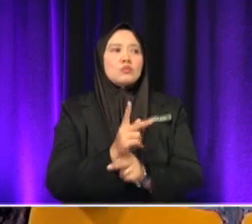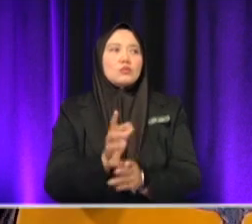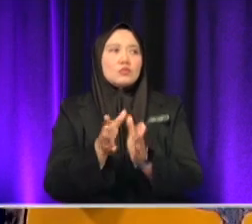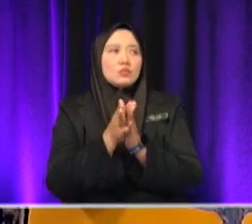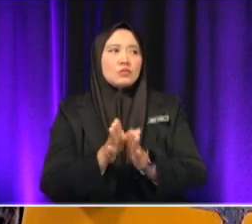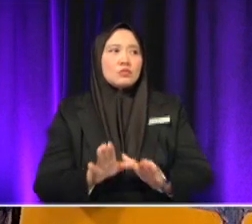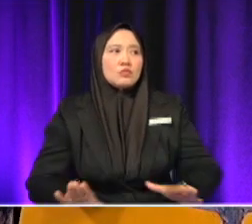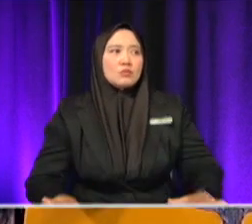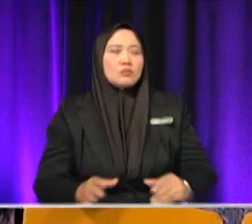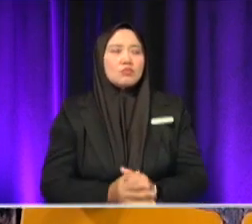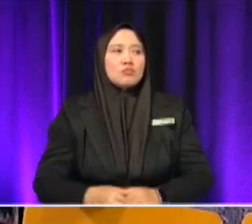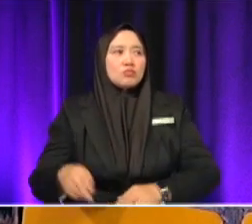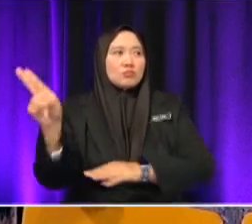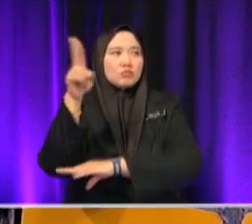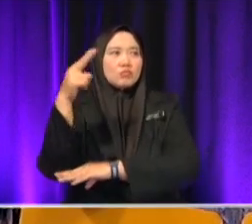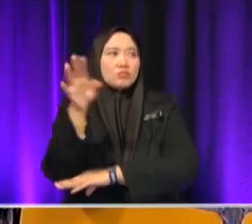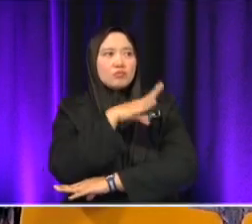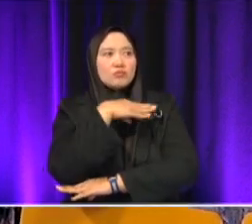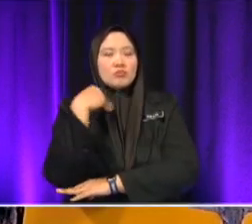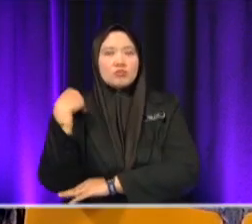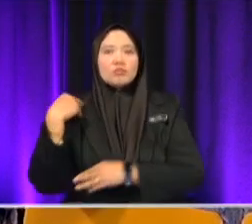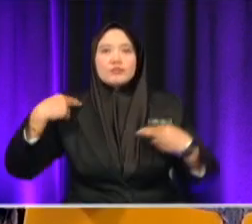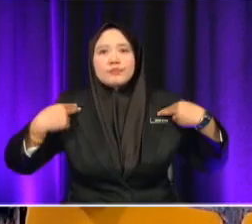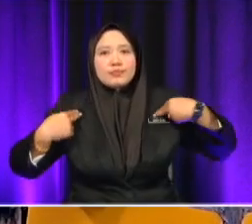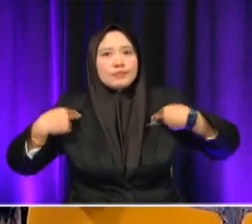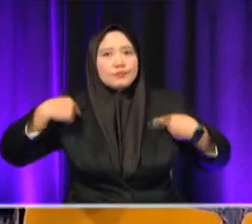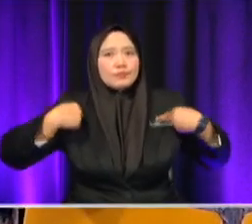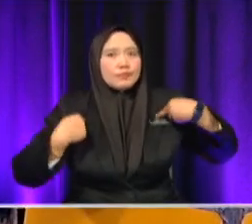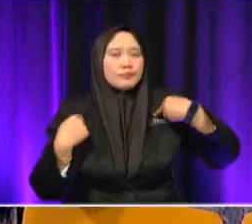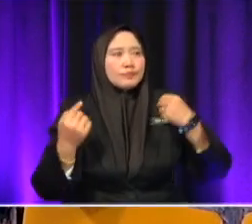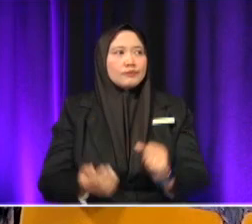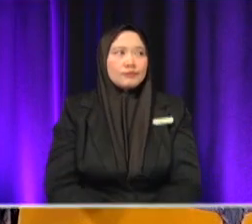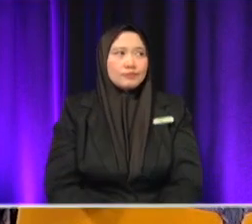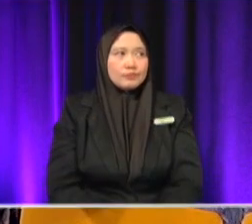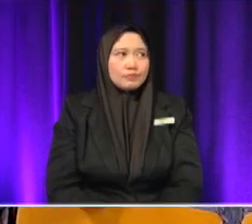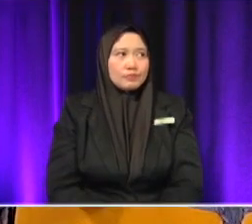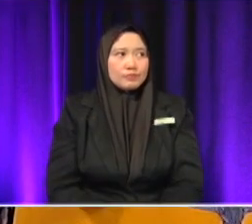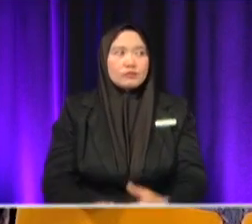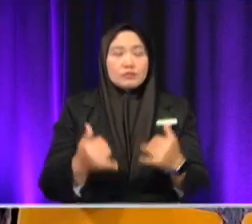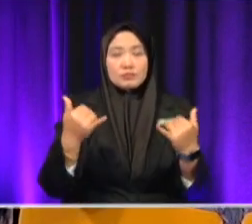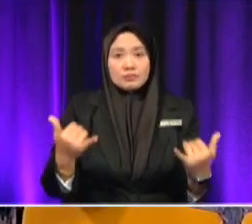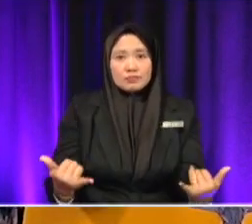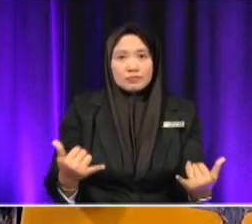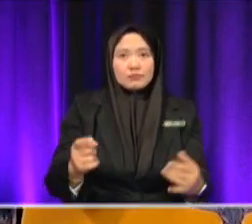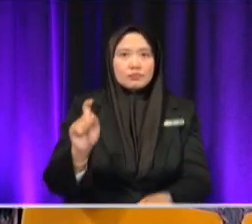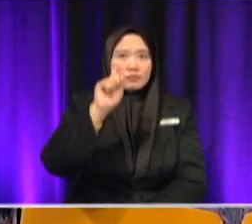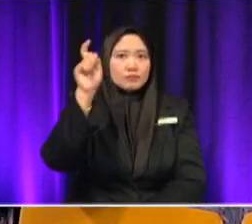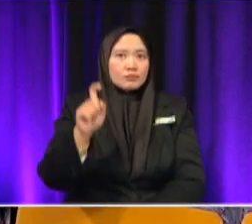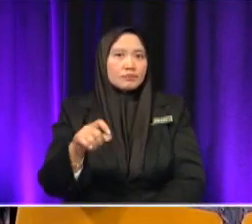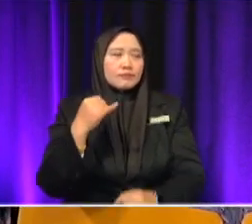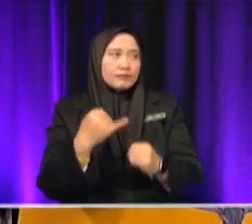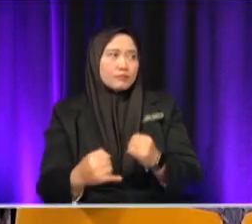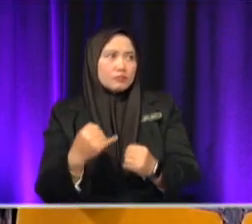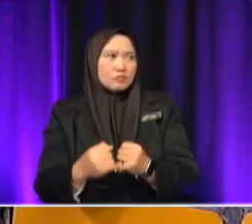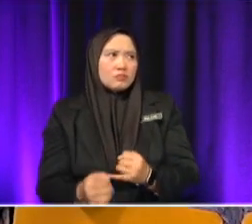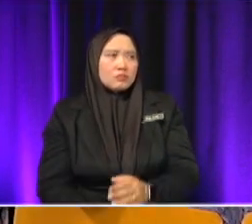job on identifying this answer. Right. Okay, we have a final question over here. This one, it's a little